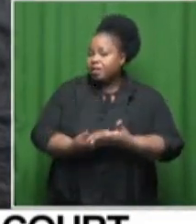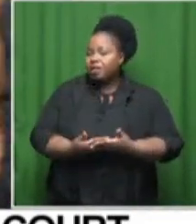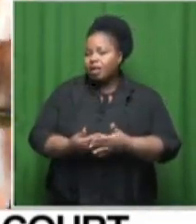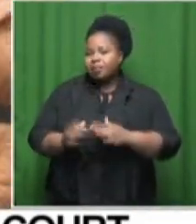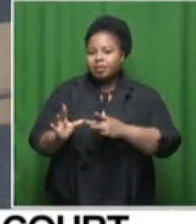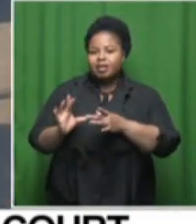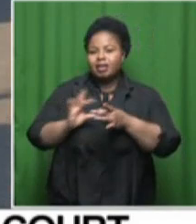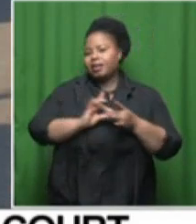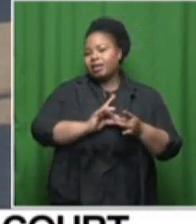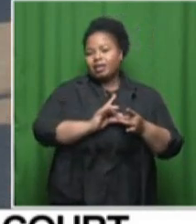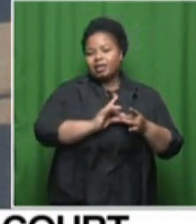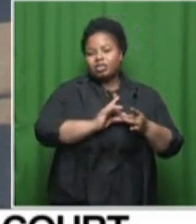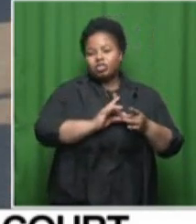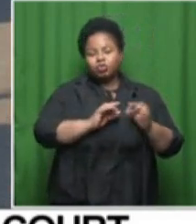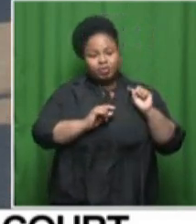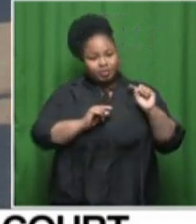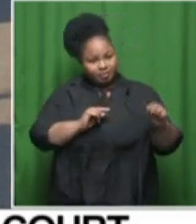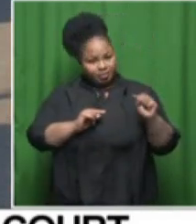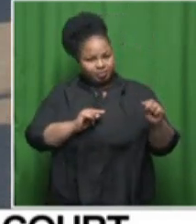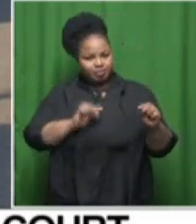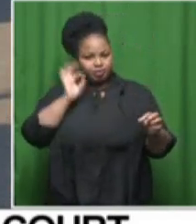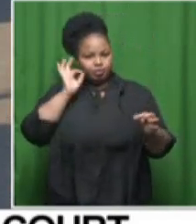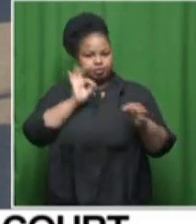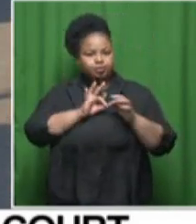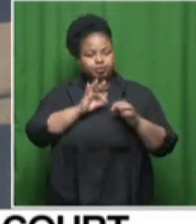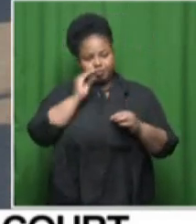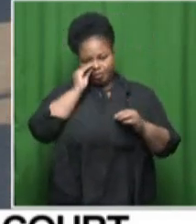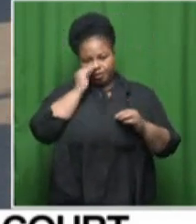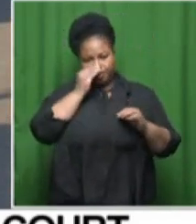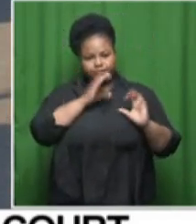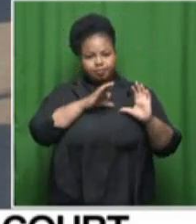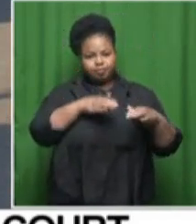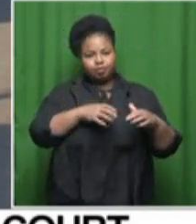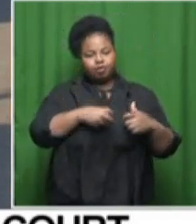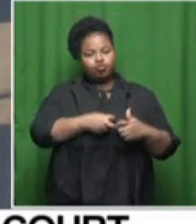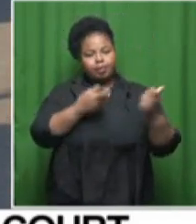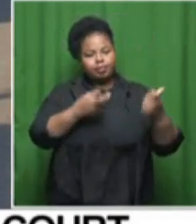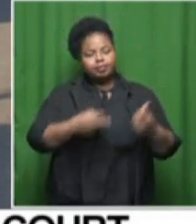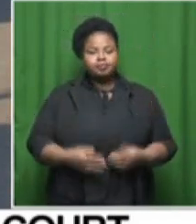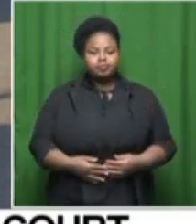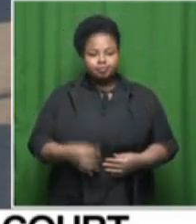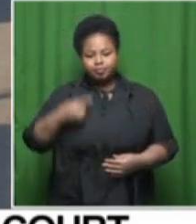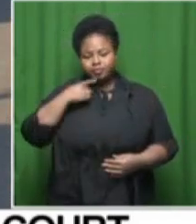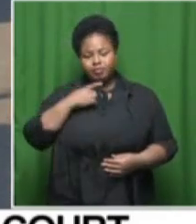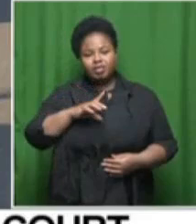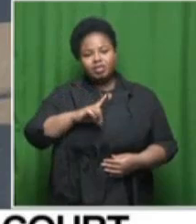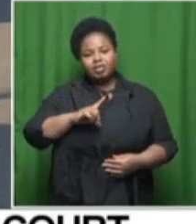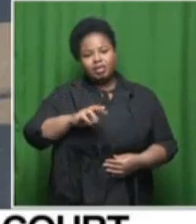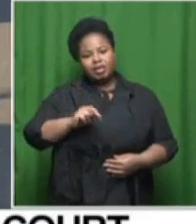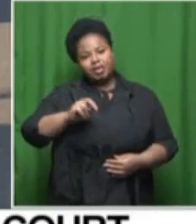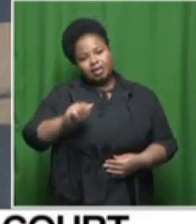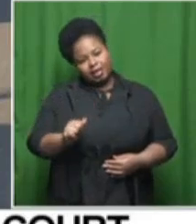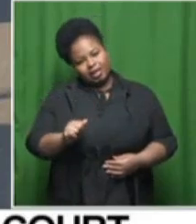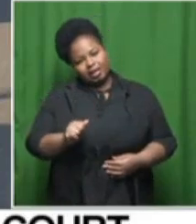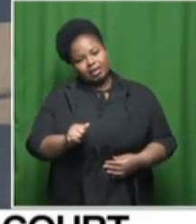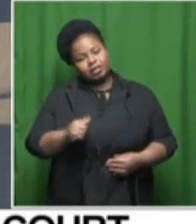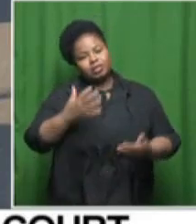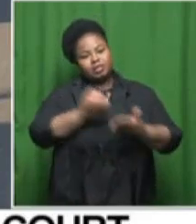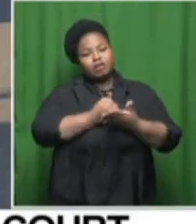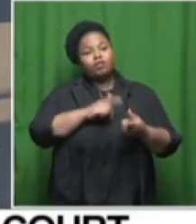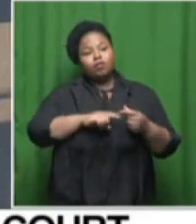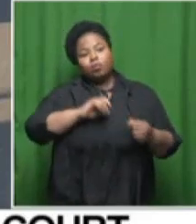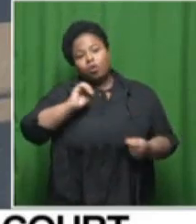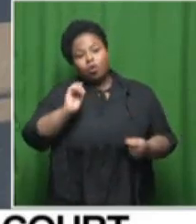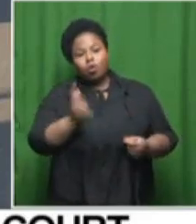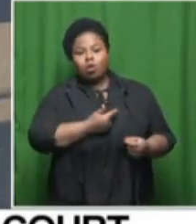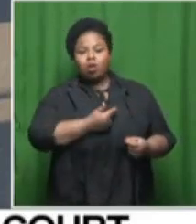linked to this specific gang rape. And what they're saying is that they've taken the DNA samples from all